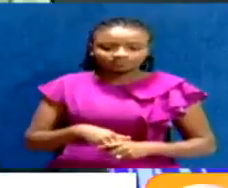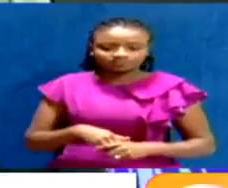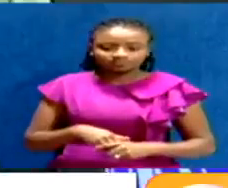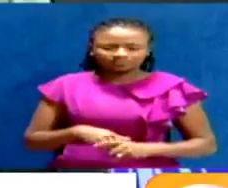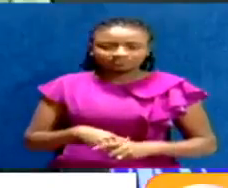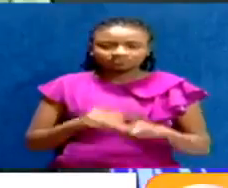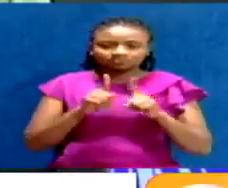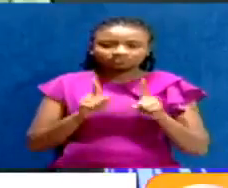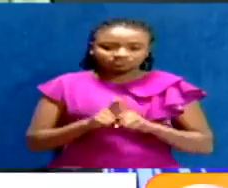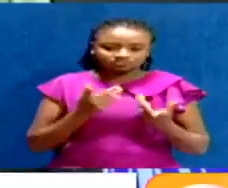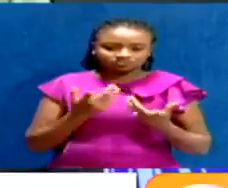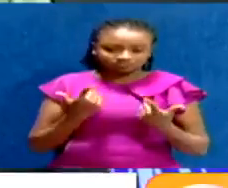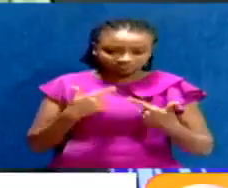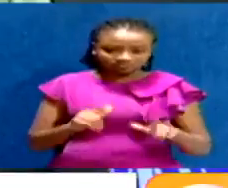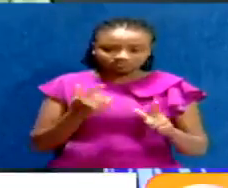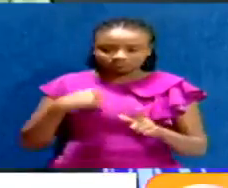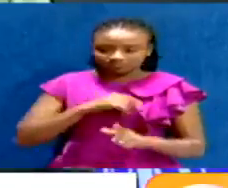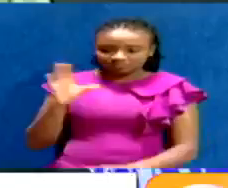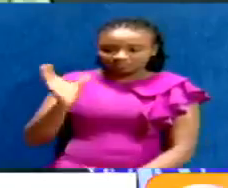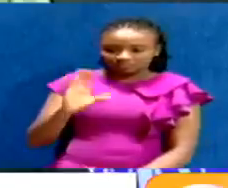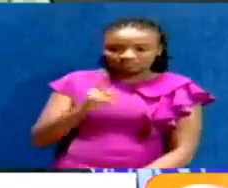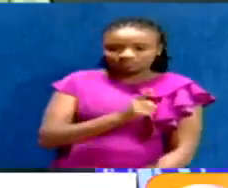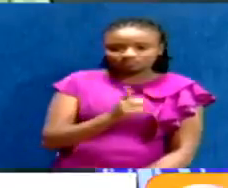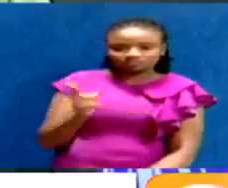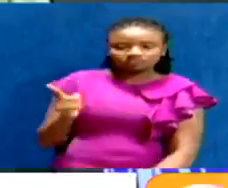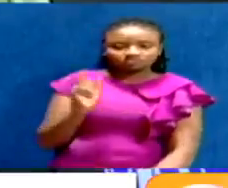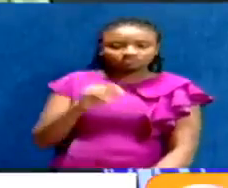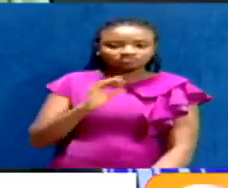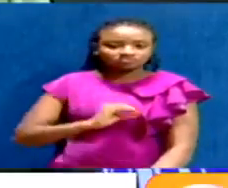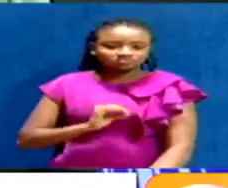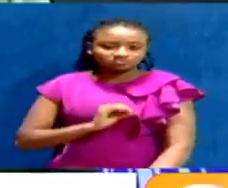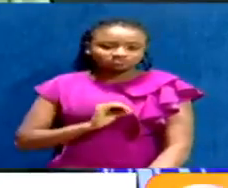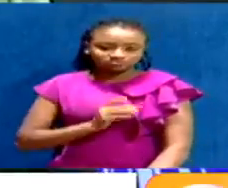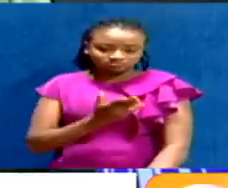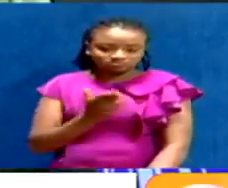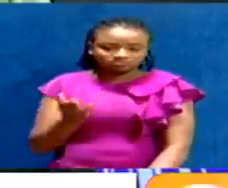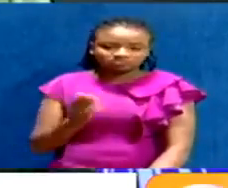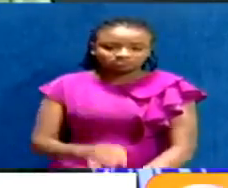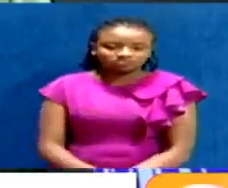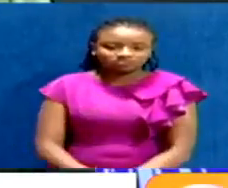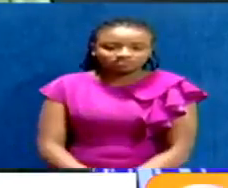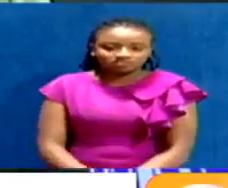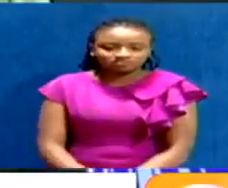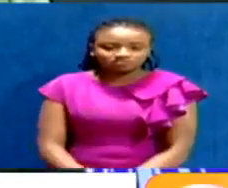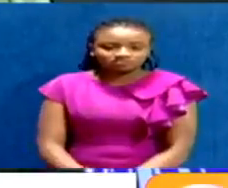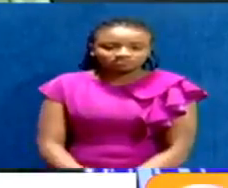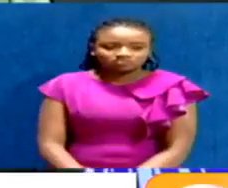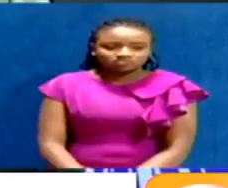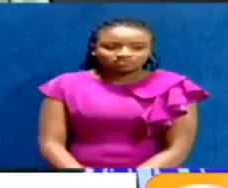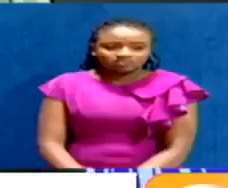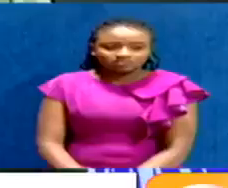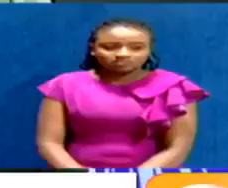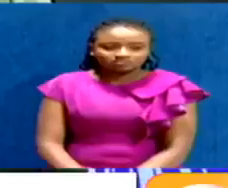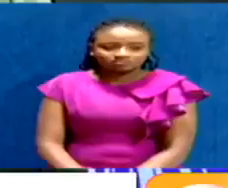also to allow our loyal clients to actually be co-owners and own a share of Beautyclick and make the